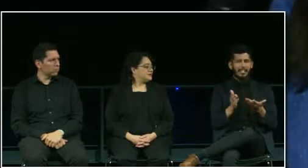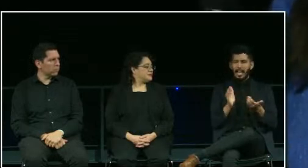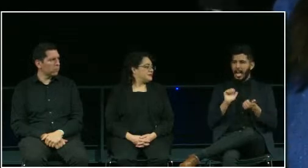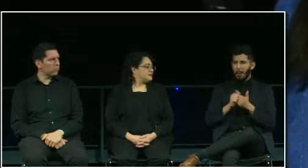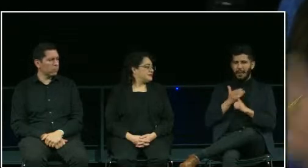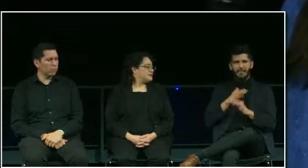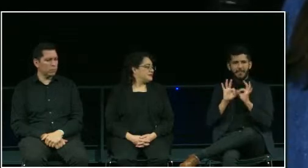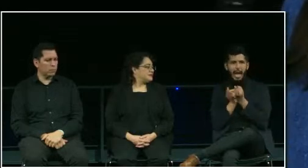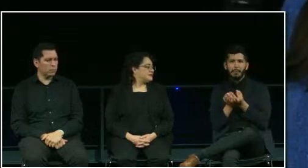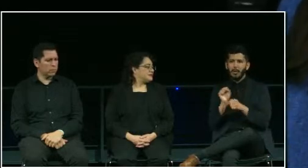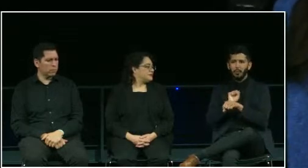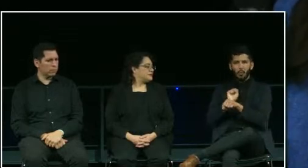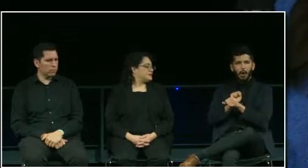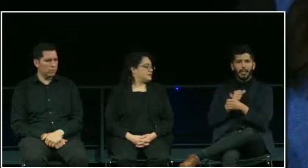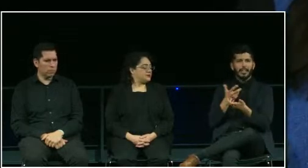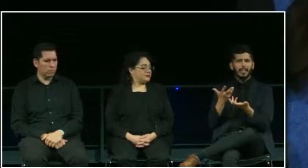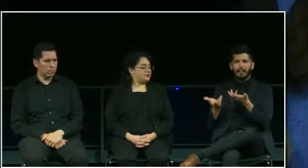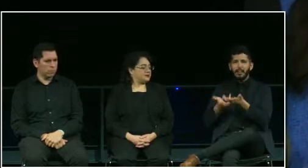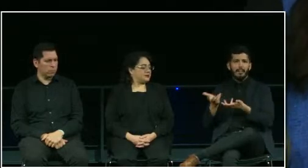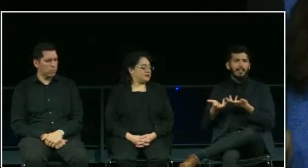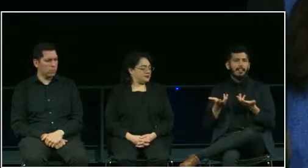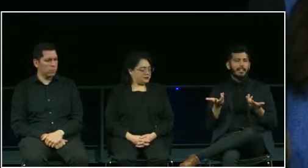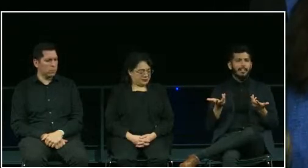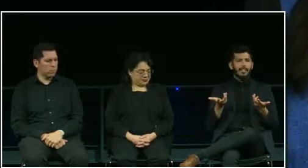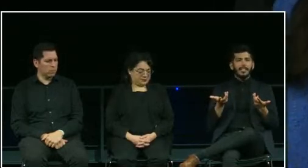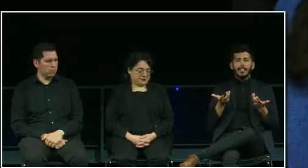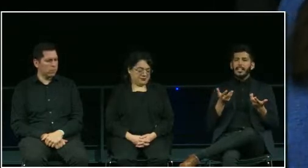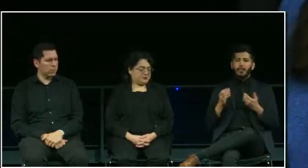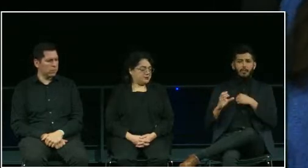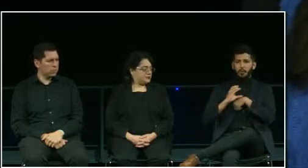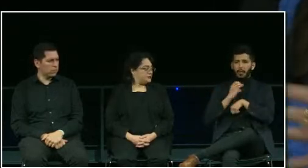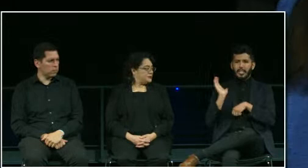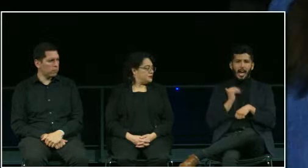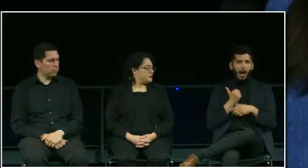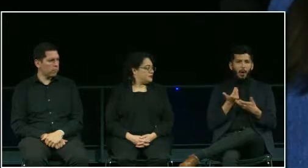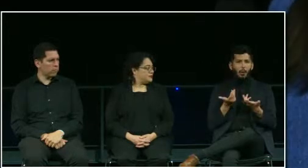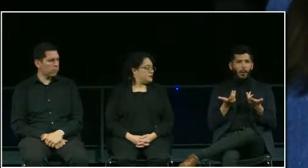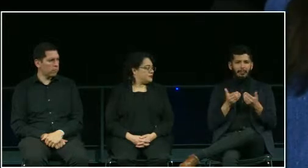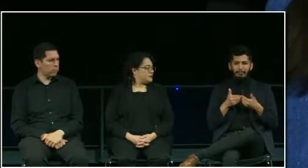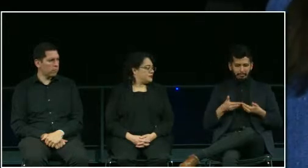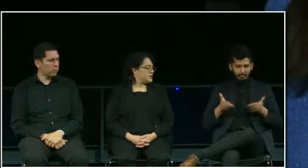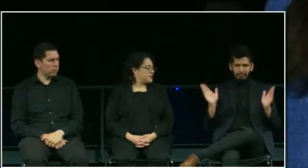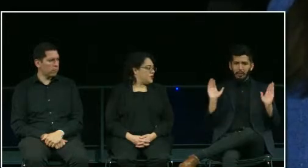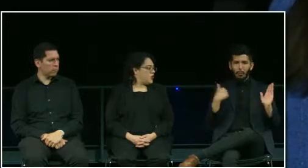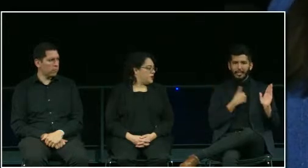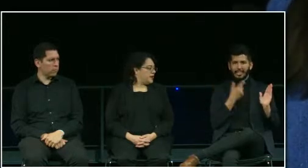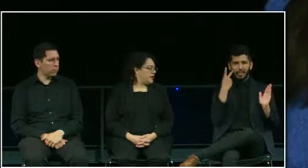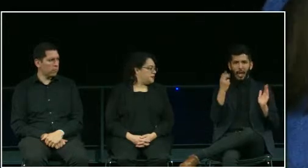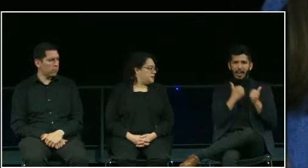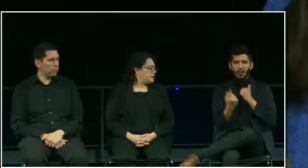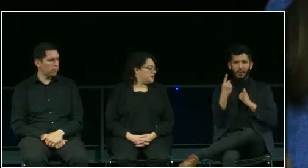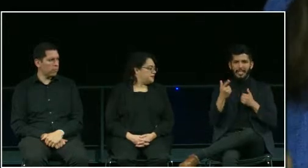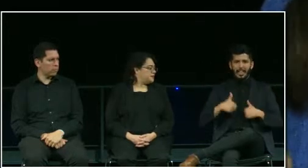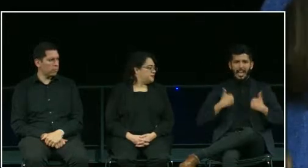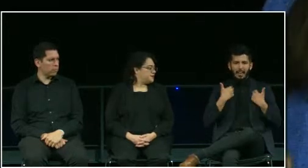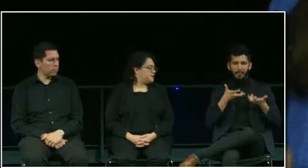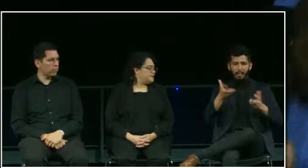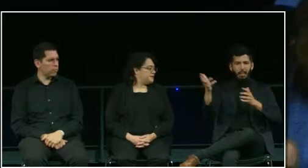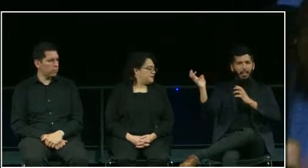is gonna work during this whole thing. And it also forced a vulnerability because we all saw the mess of everybody's lives.